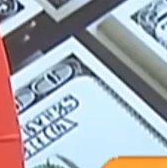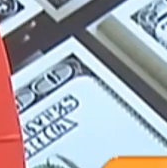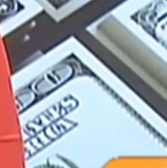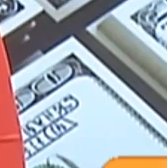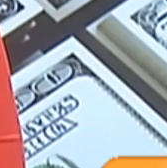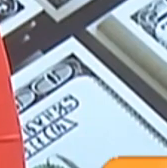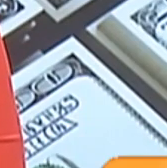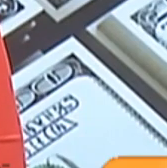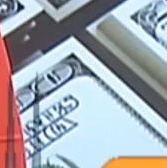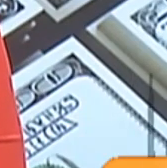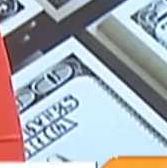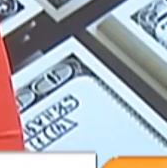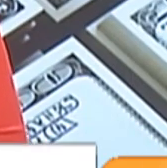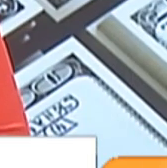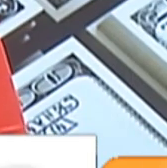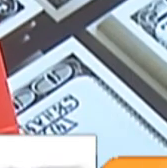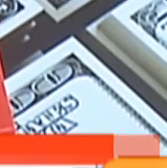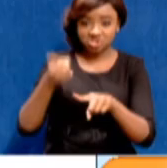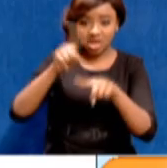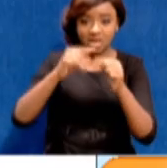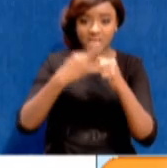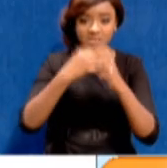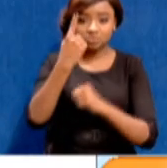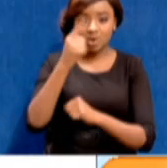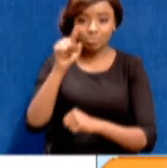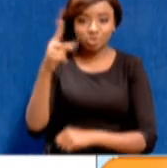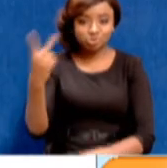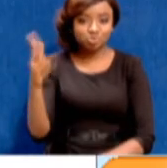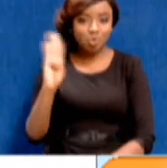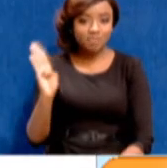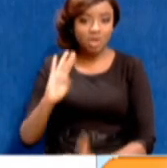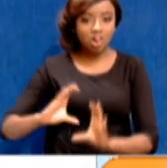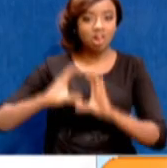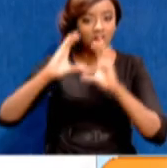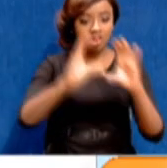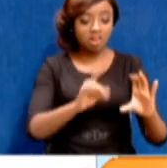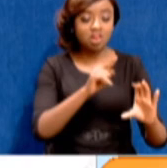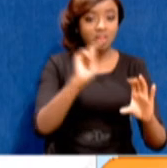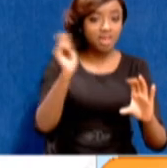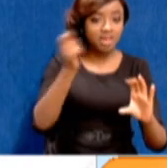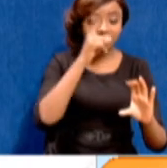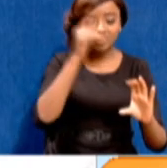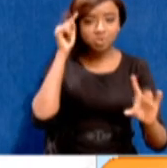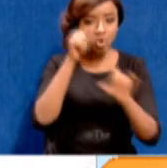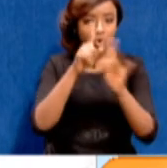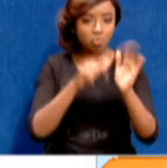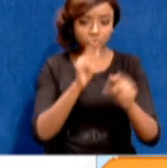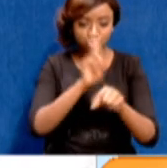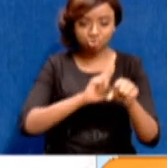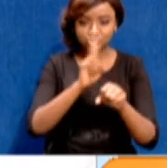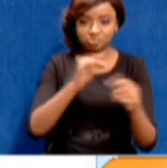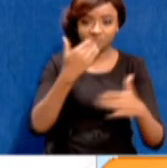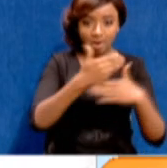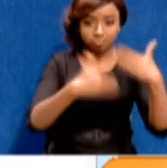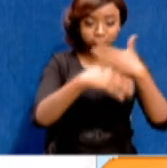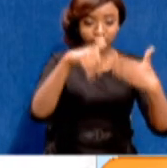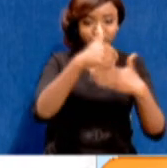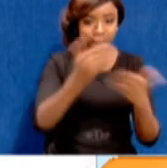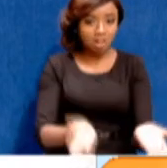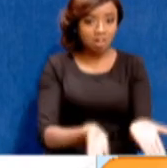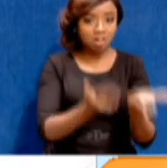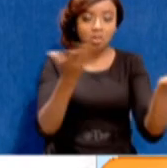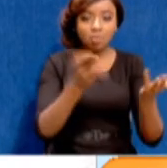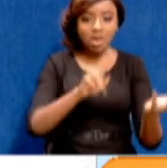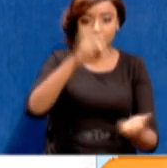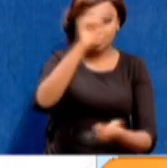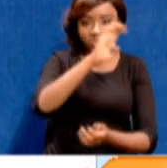The World Bank has extended 81.2 billion shillings to Kenya for use in an infrastructure upgrade in